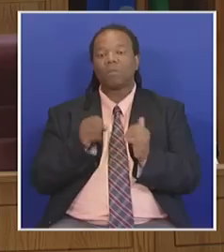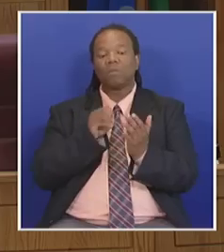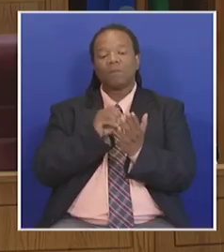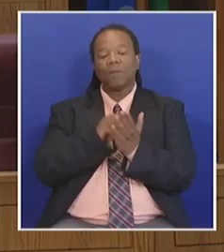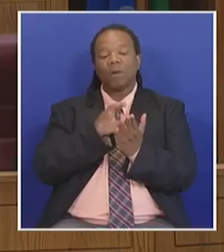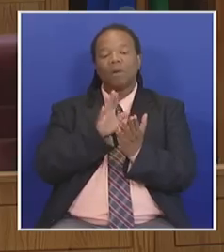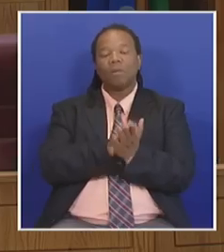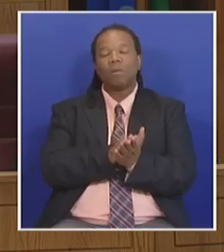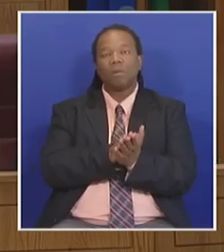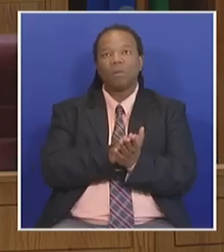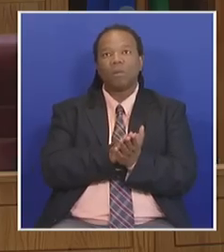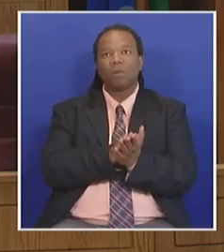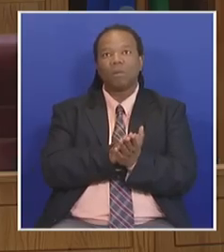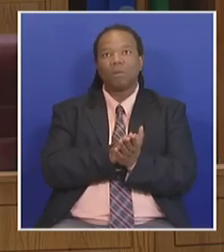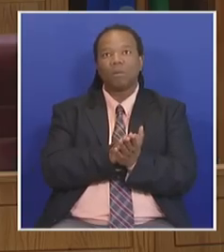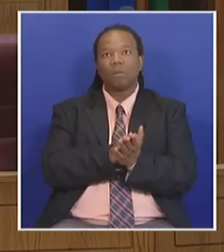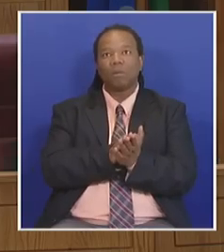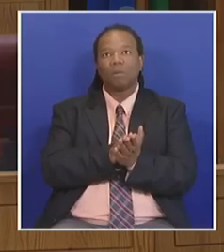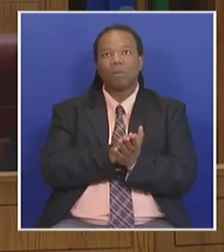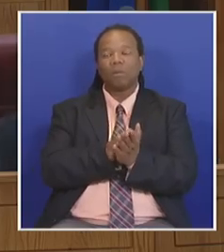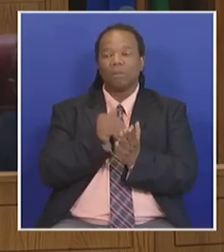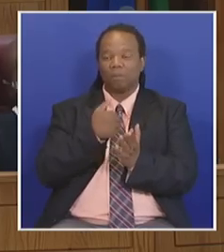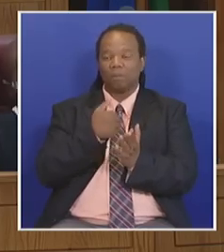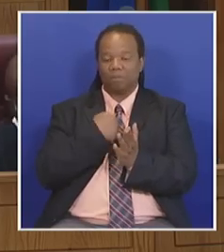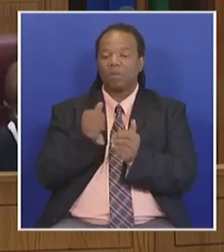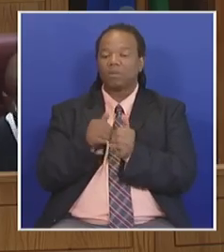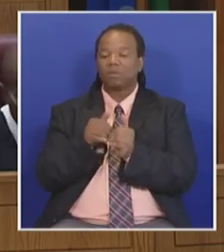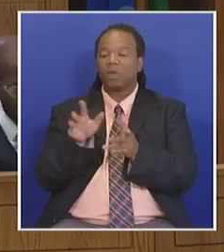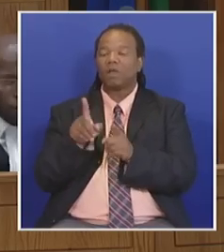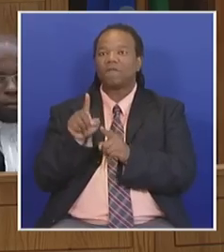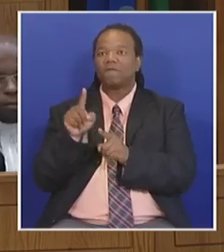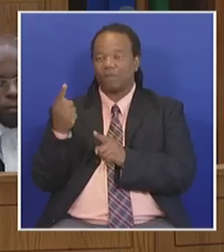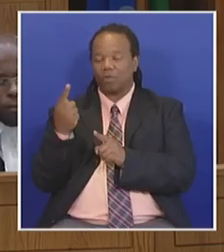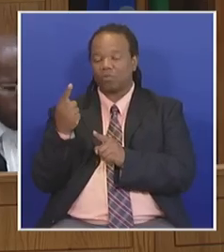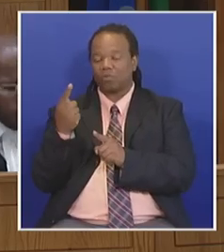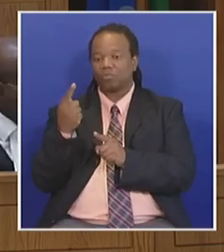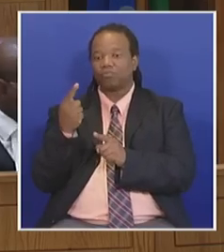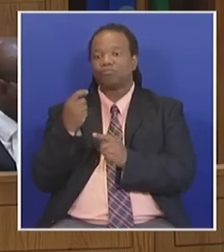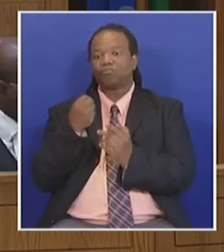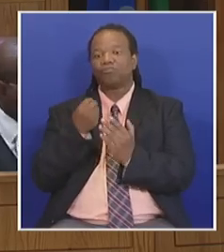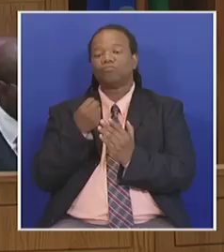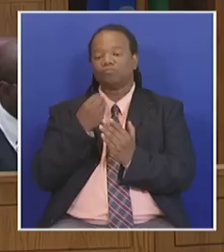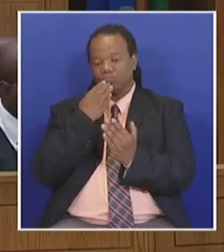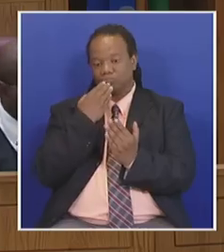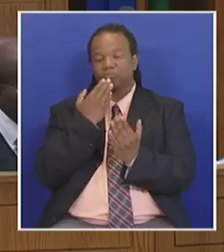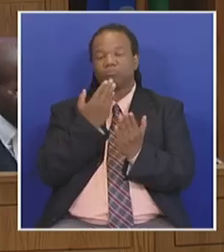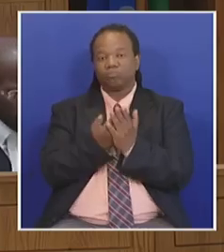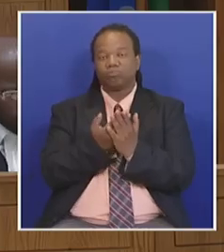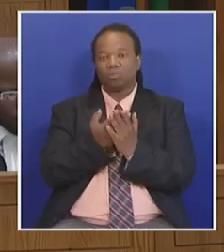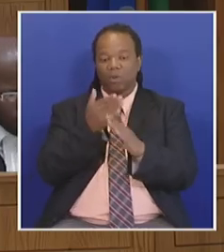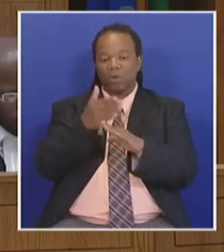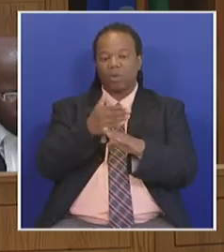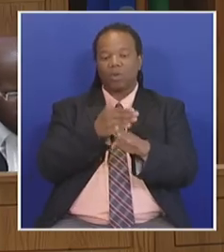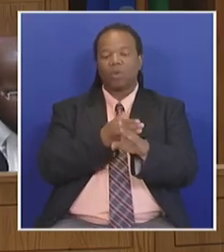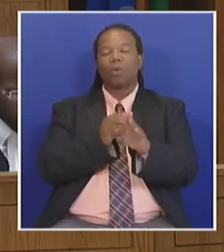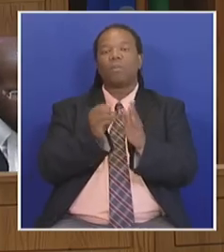when I have started deliberately with motions without notice, because usually they